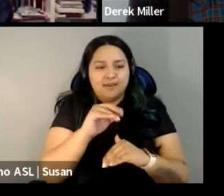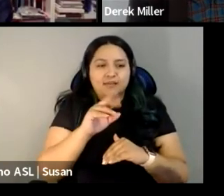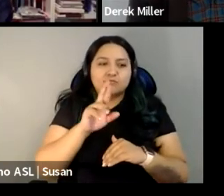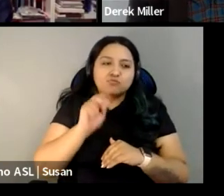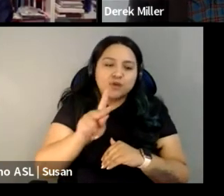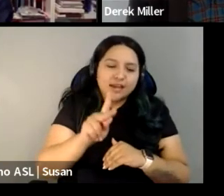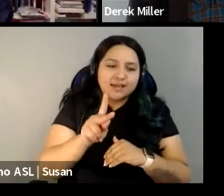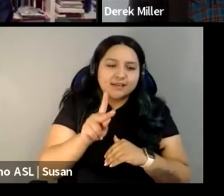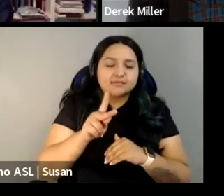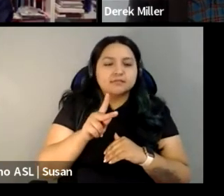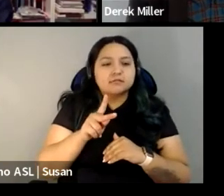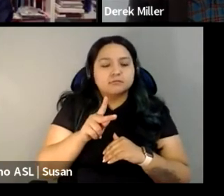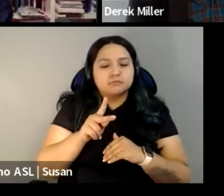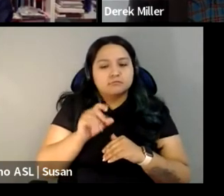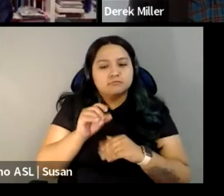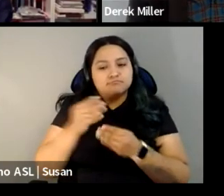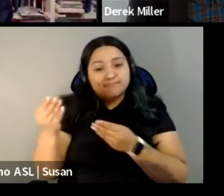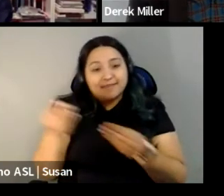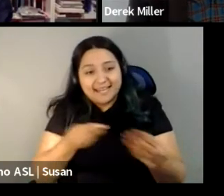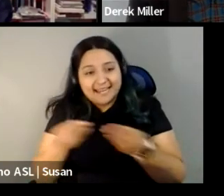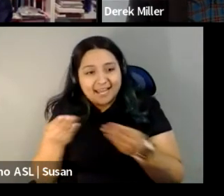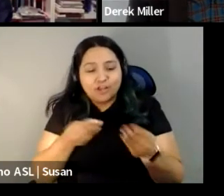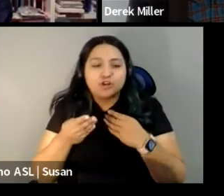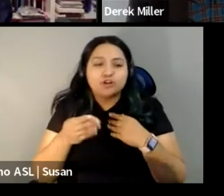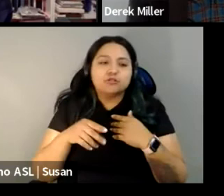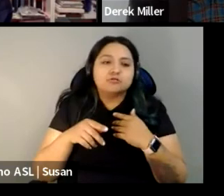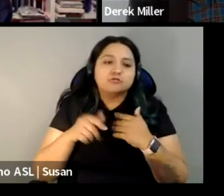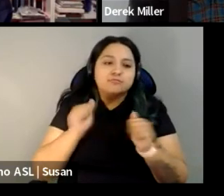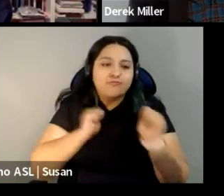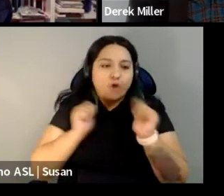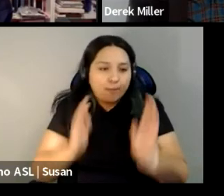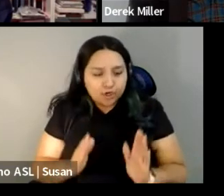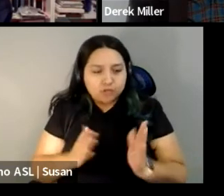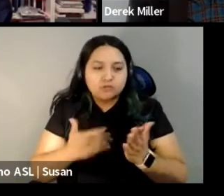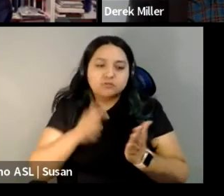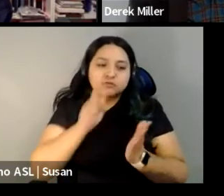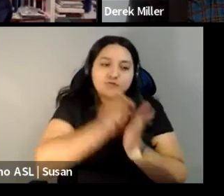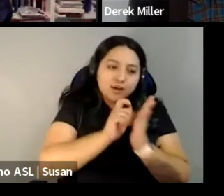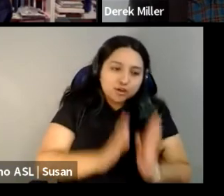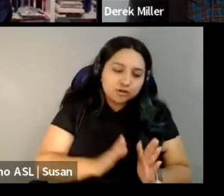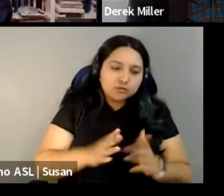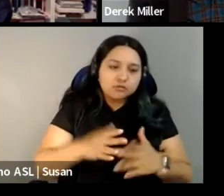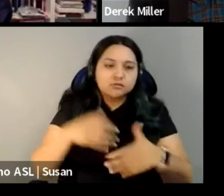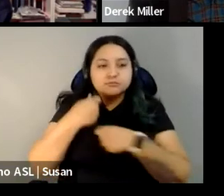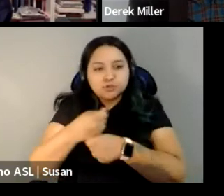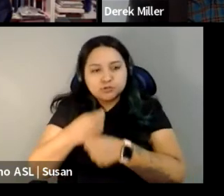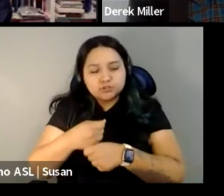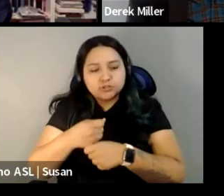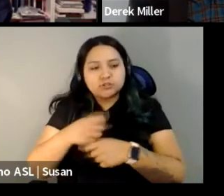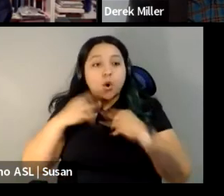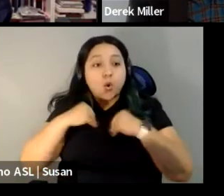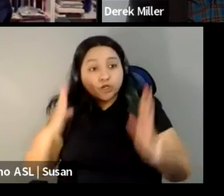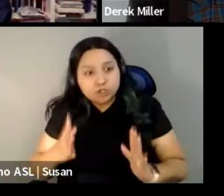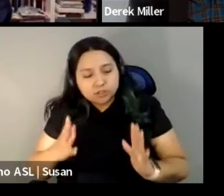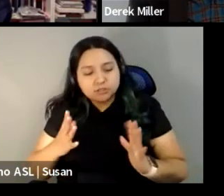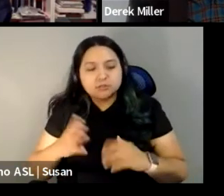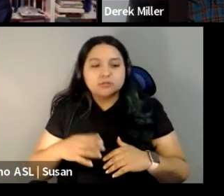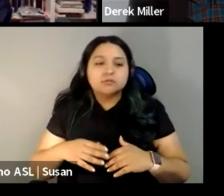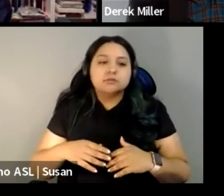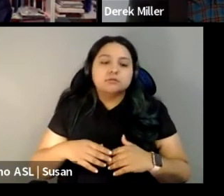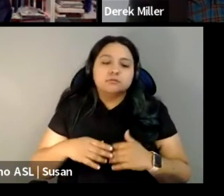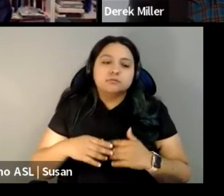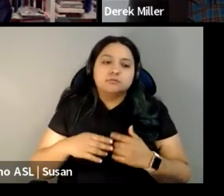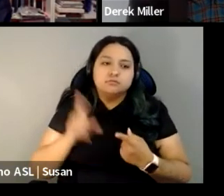facilitators, mediators of performance, such as play brokers, publishers, theater owners, and producers, to the direct diminishment